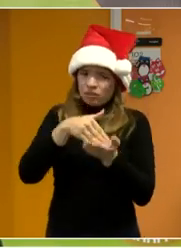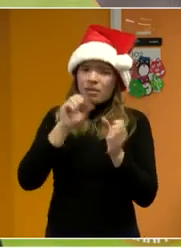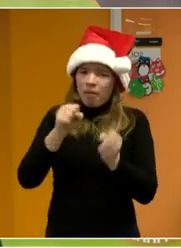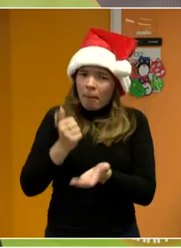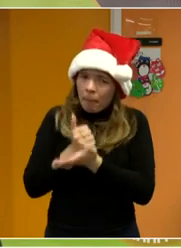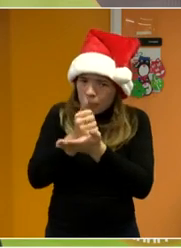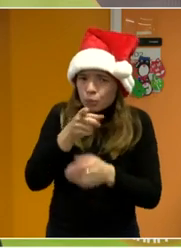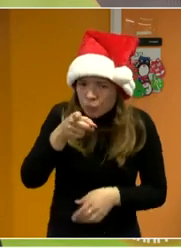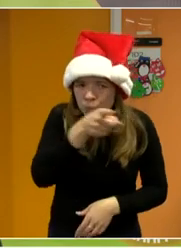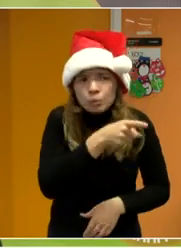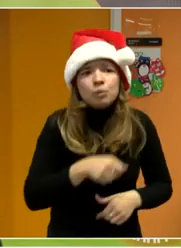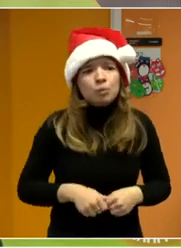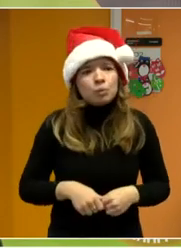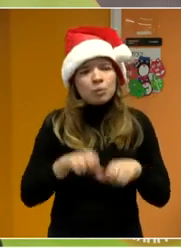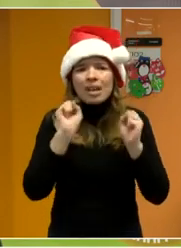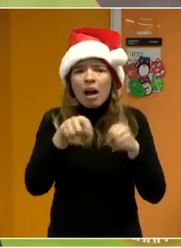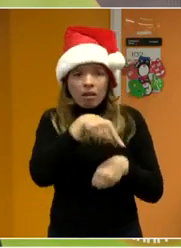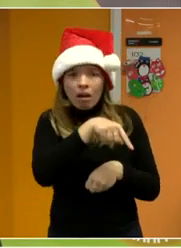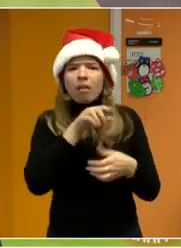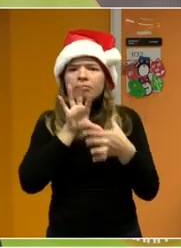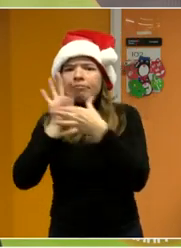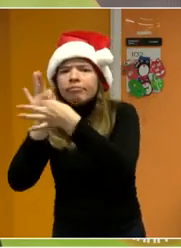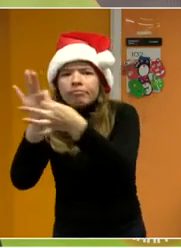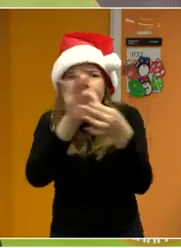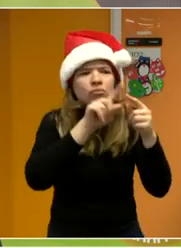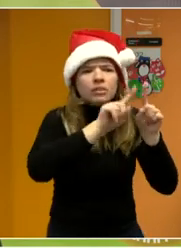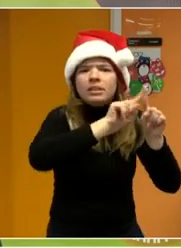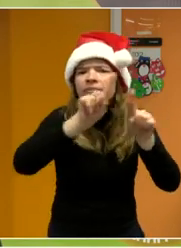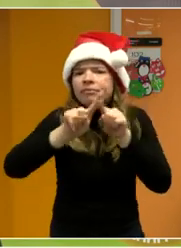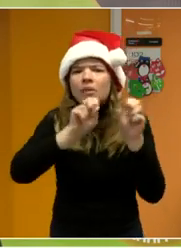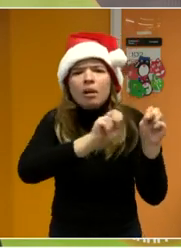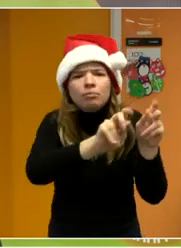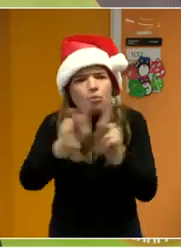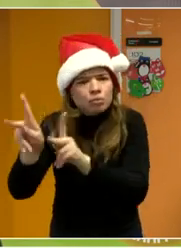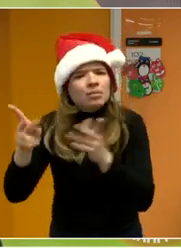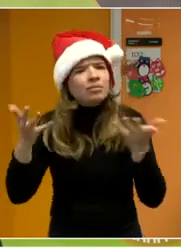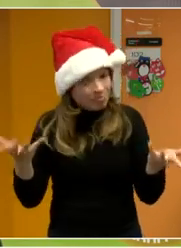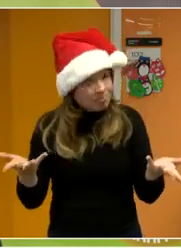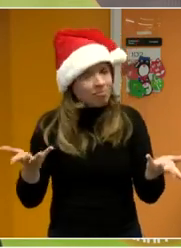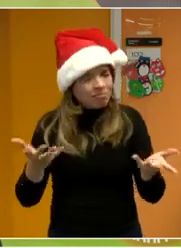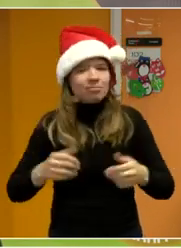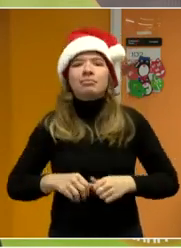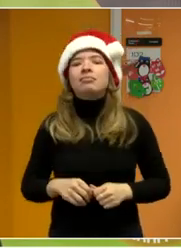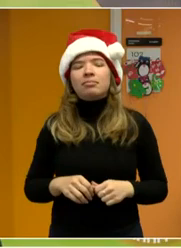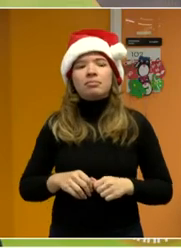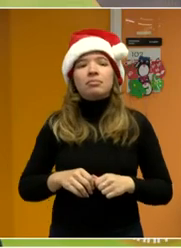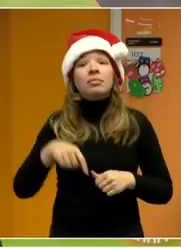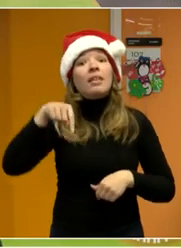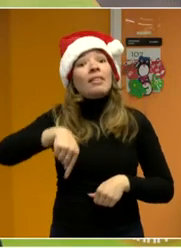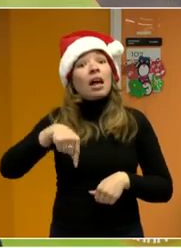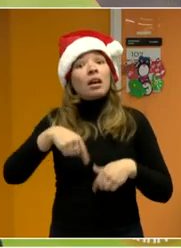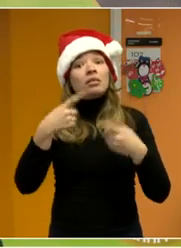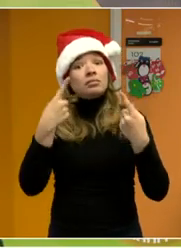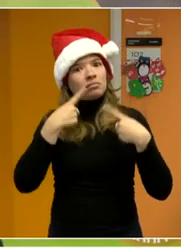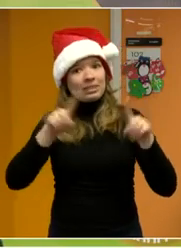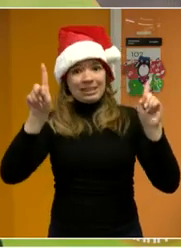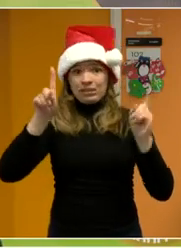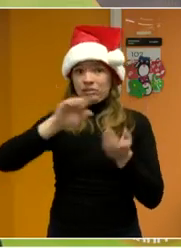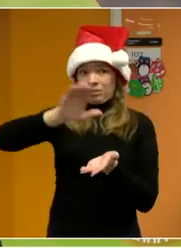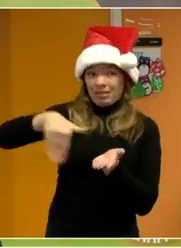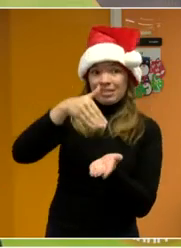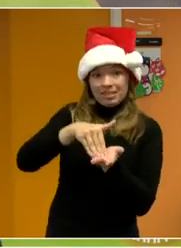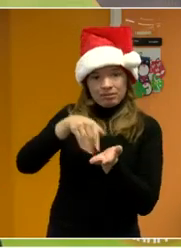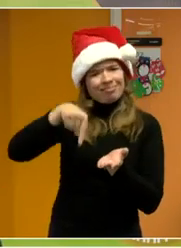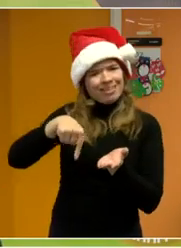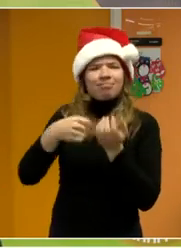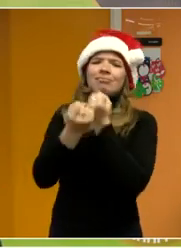connected to opportunities for your future. So our achievement centers are safe in the community and during after school